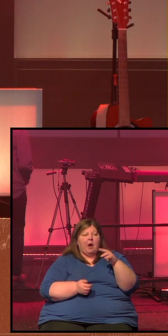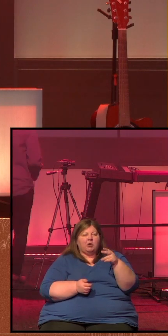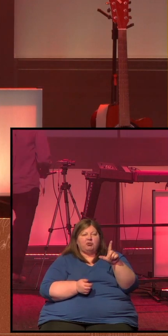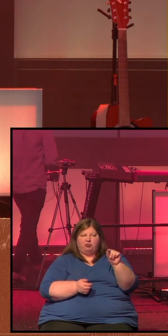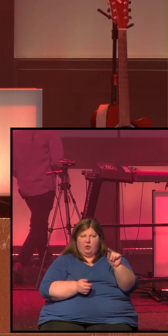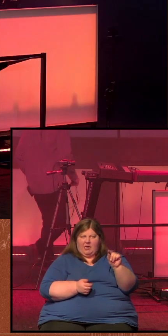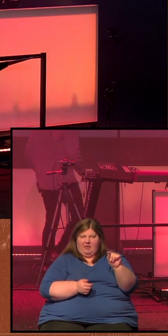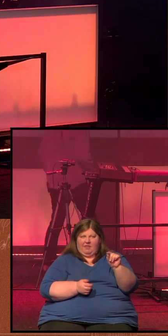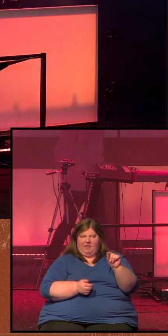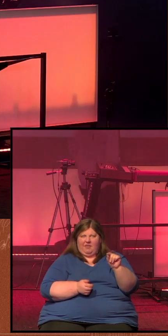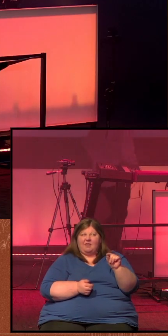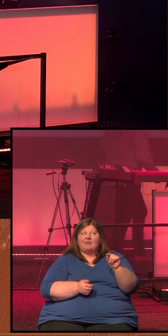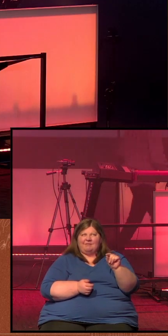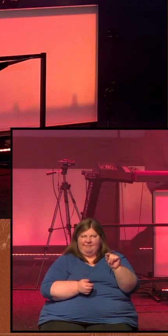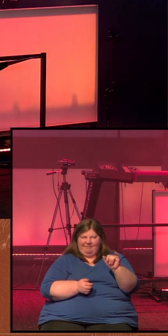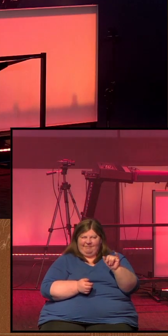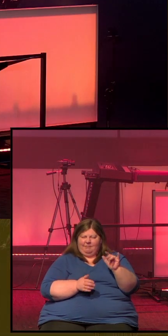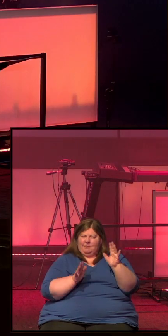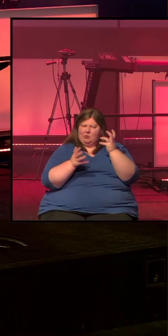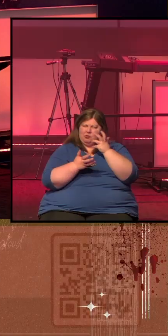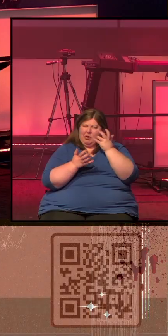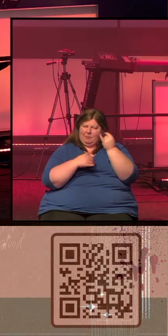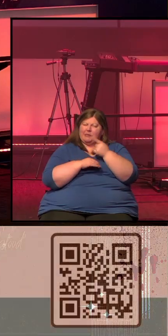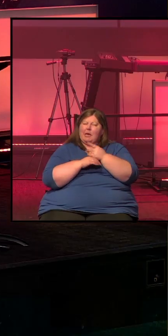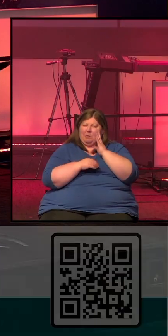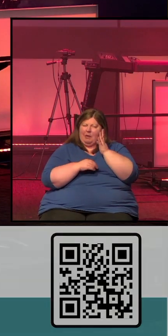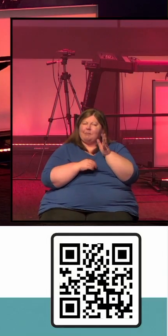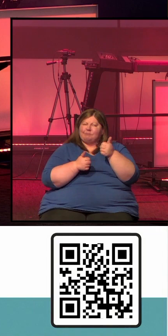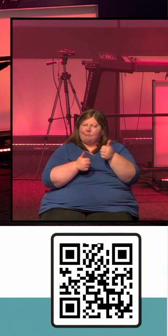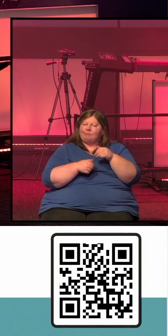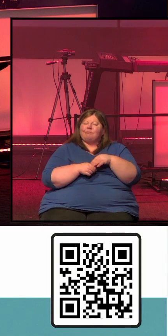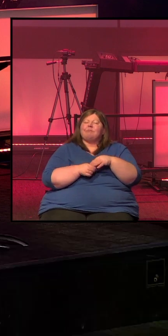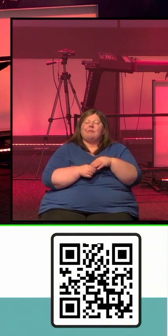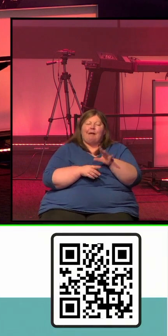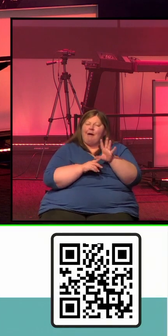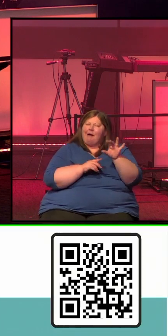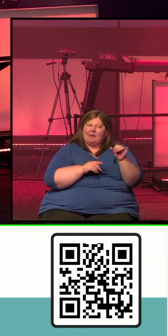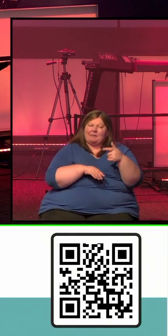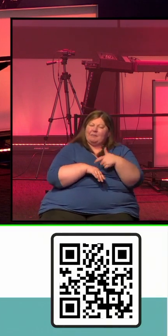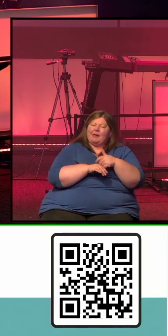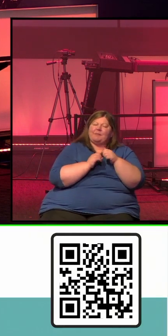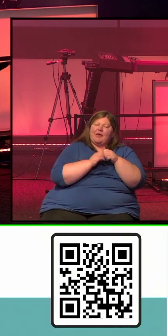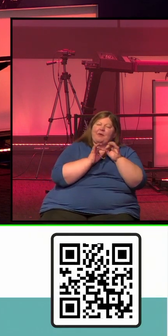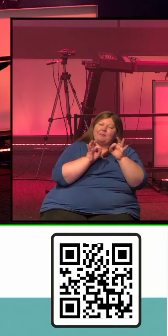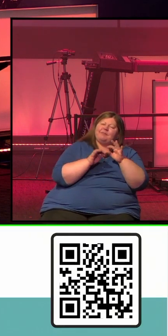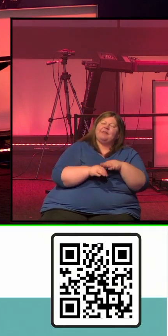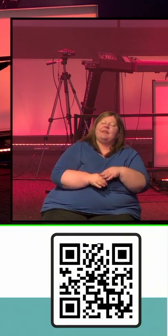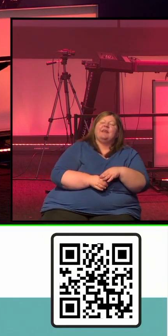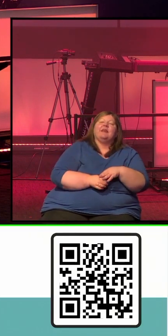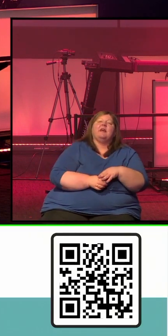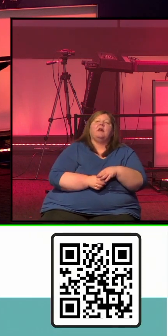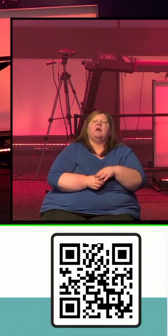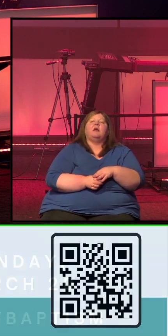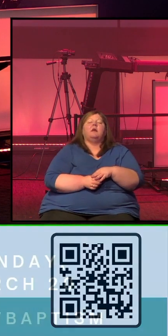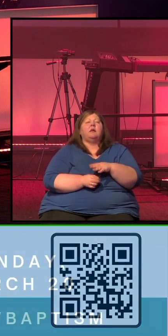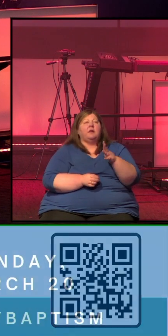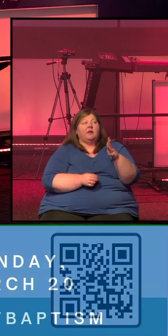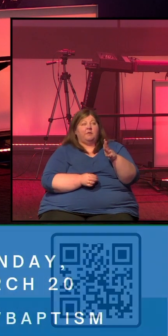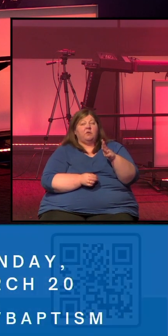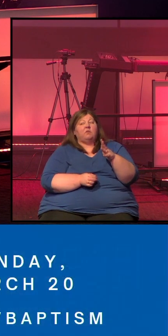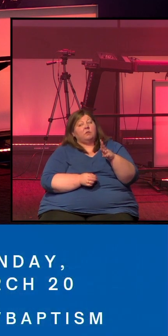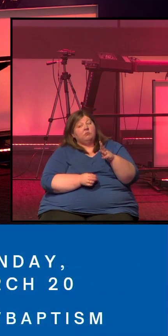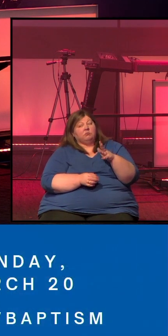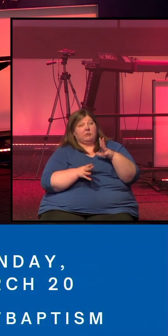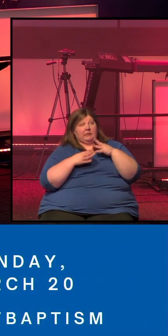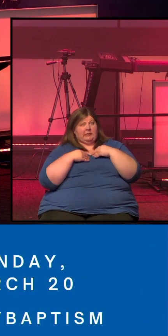20th, and so that's going to be an incredible day. Yeah. It's going to be an awesome time together. So if you have taken that step of